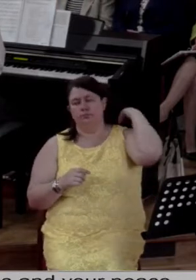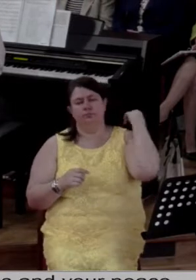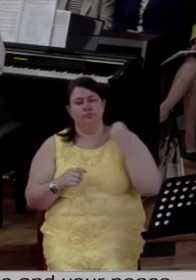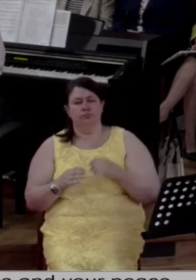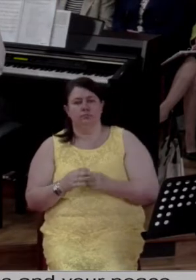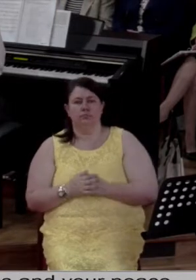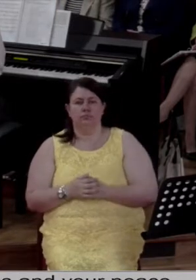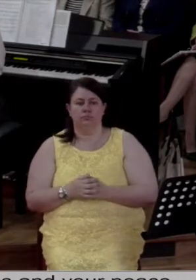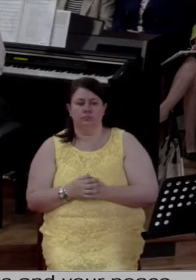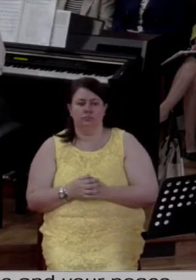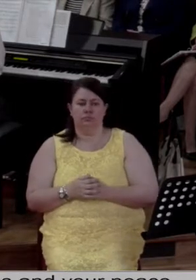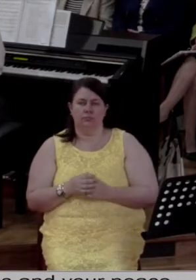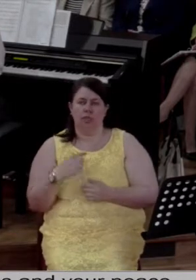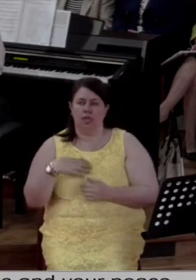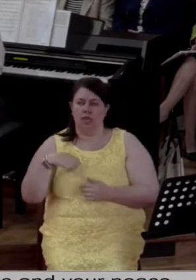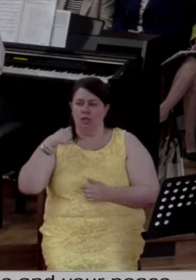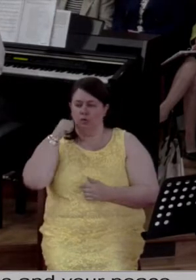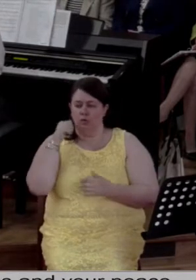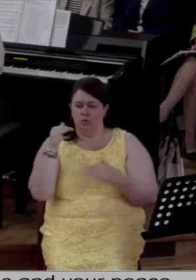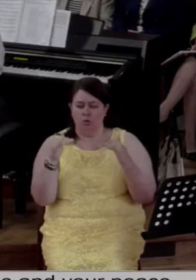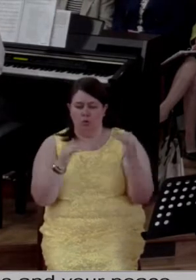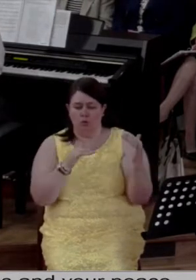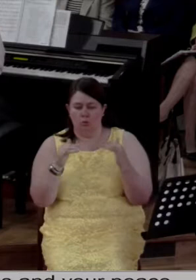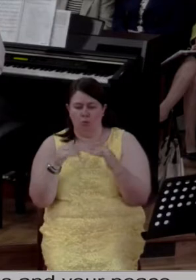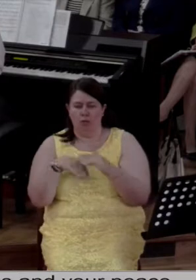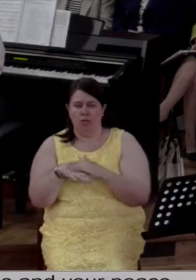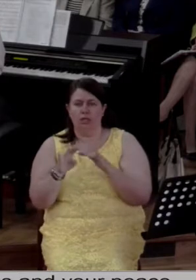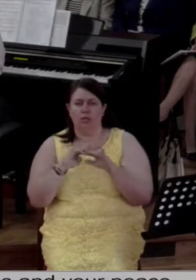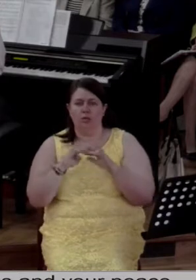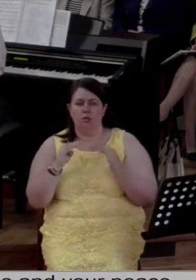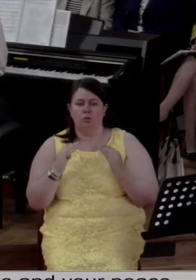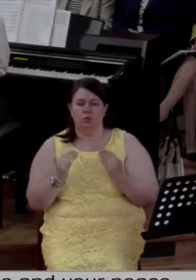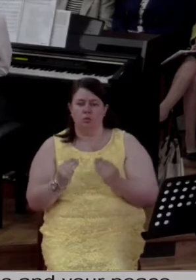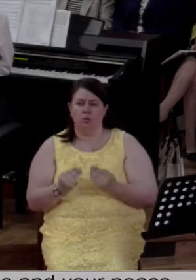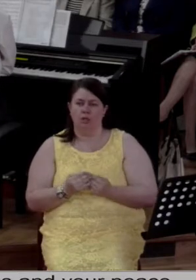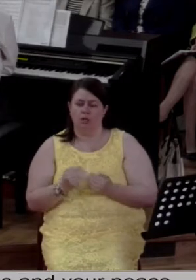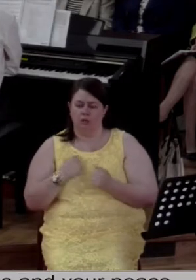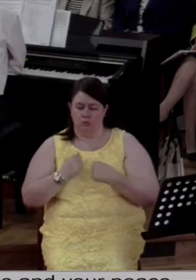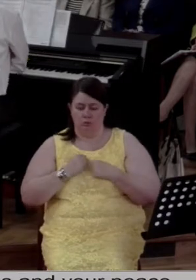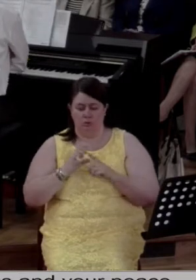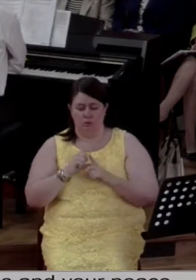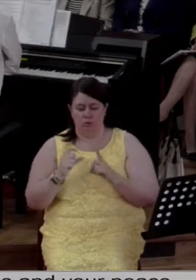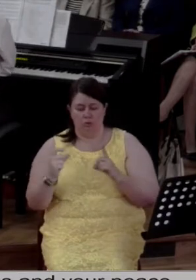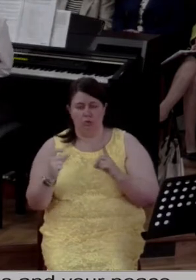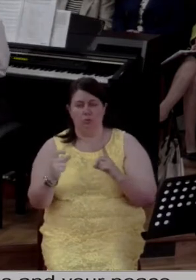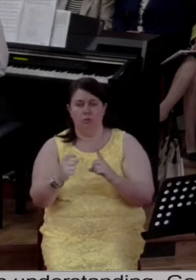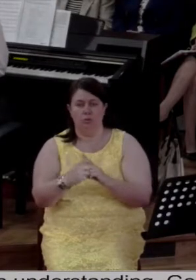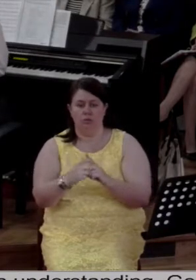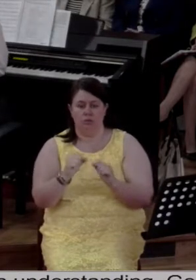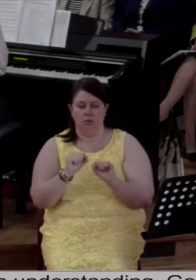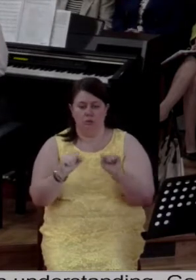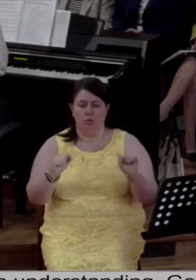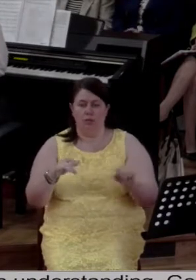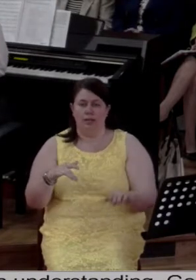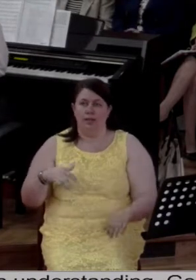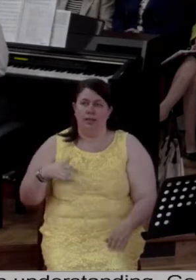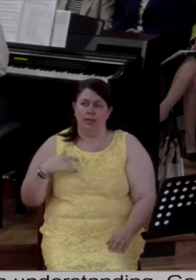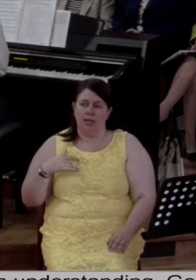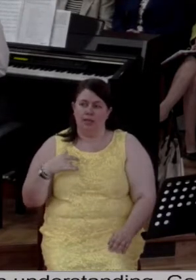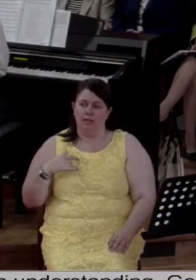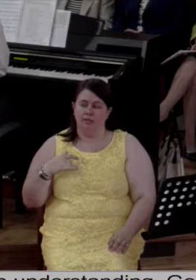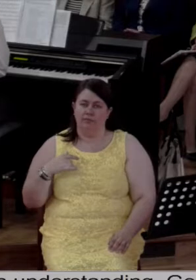apart from the situations of war in our world, even in our own country, even in our own community, perhaps even in your own life, there are a lot